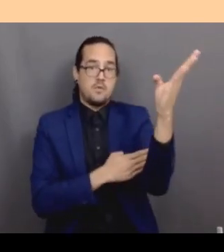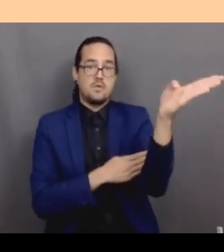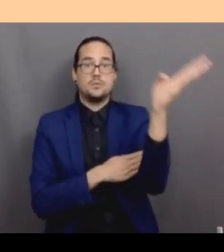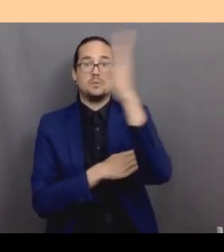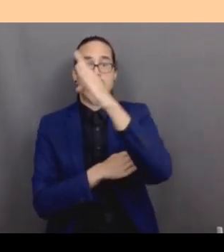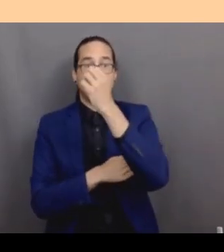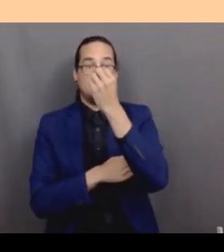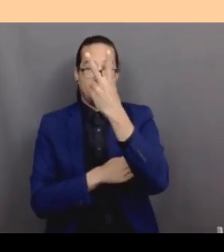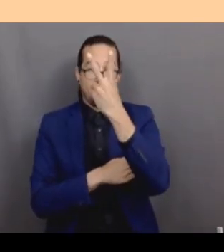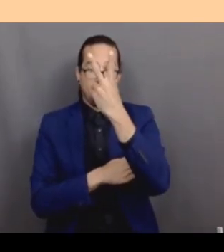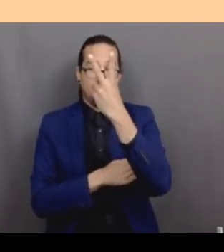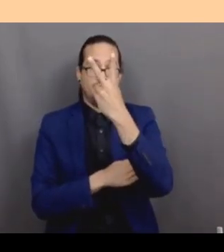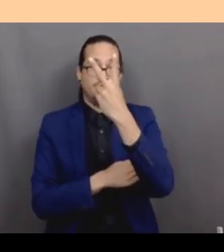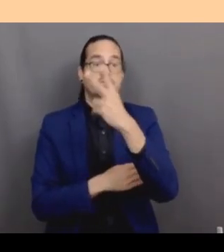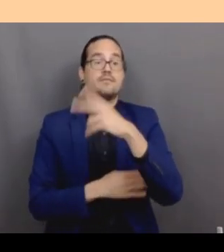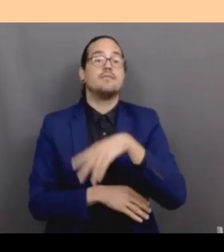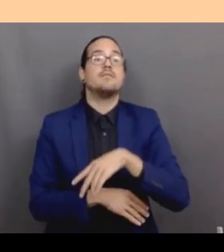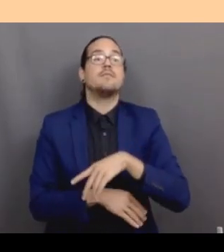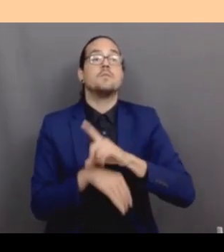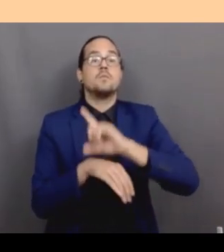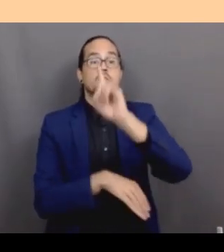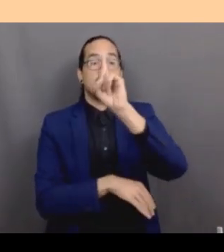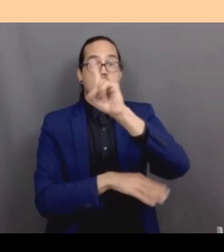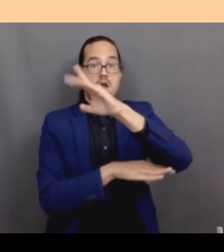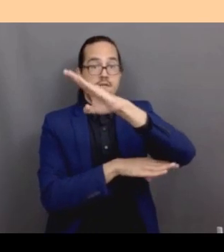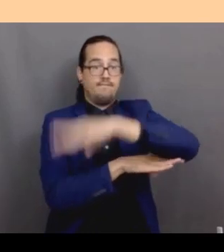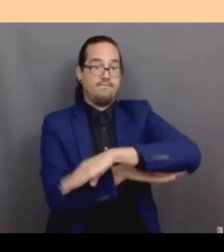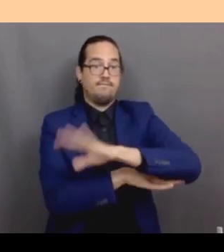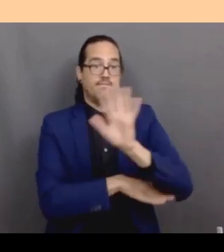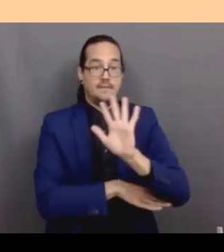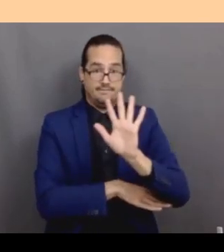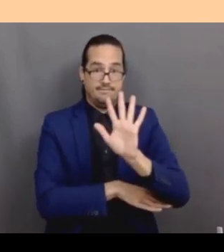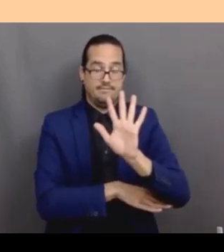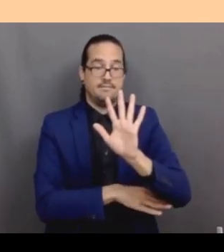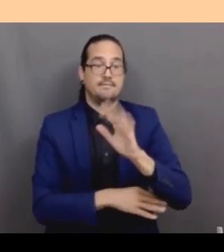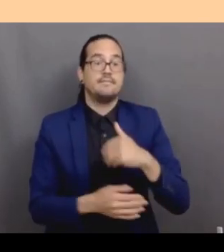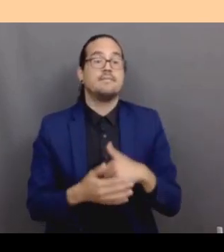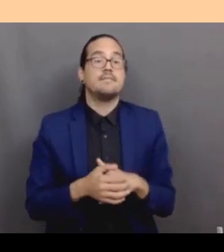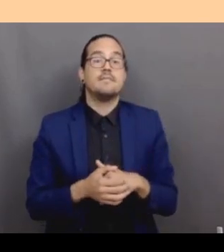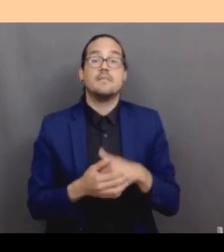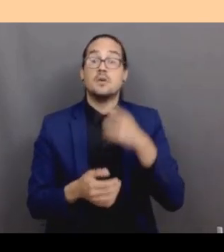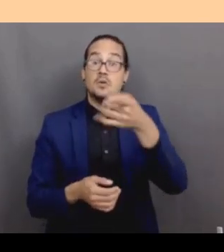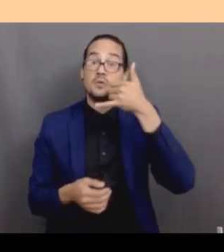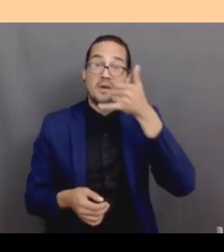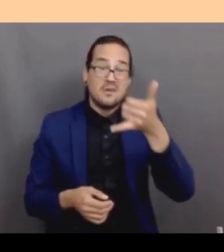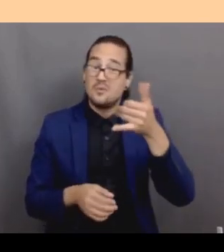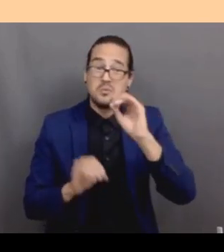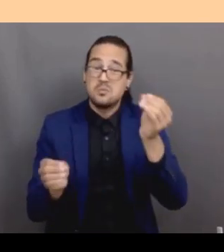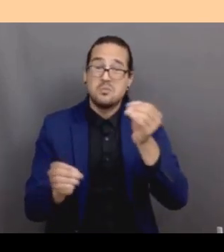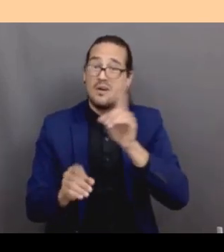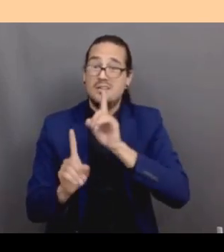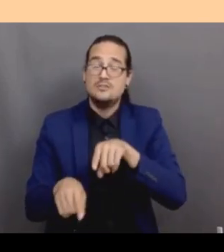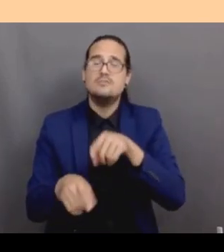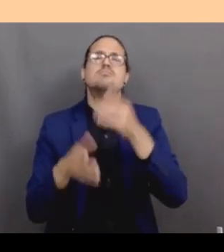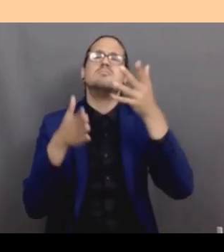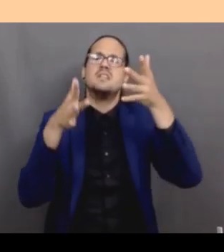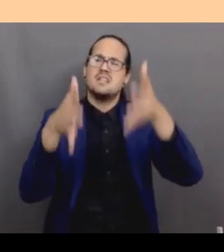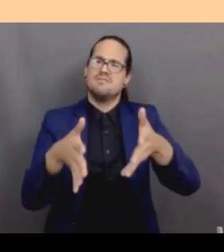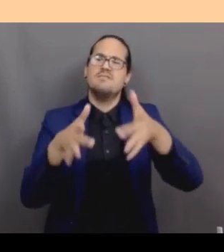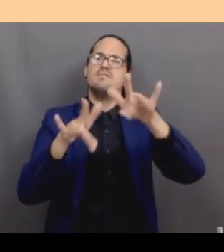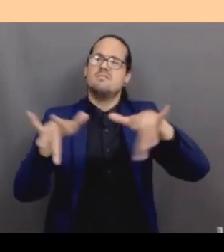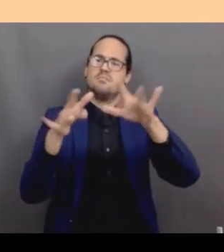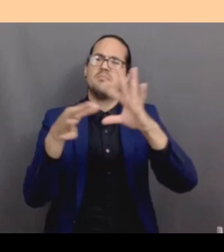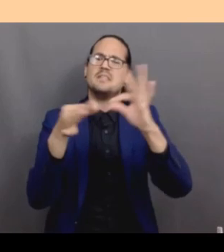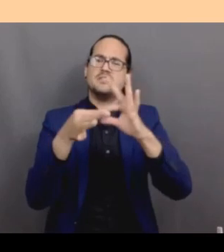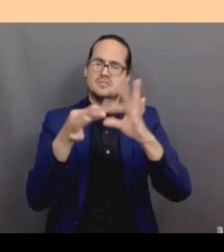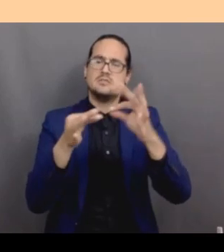call at a different time and leave a message, they will call you back. They will call you back. So feel free to call anytime. And if you don't call